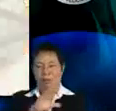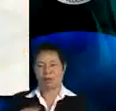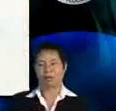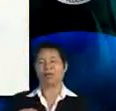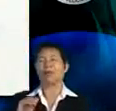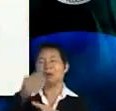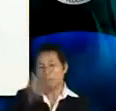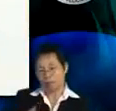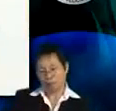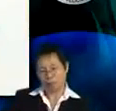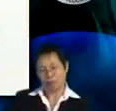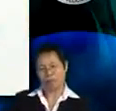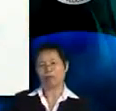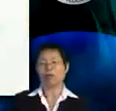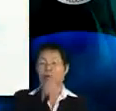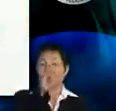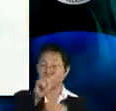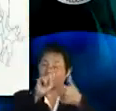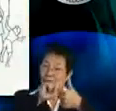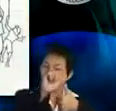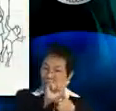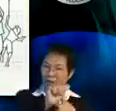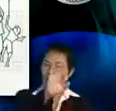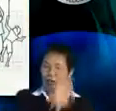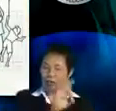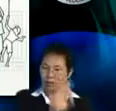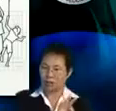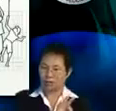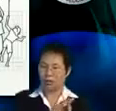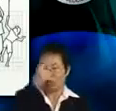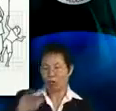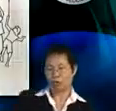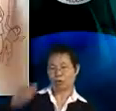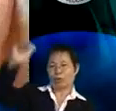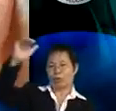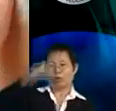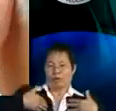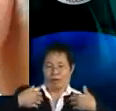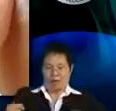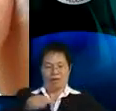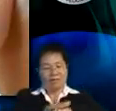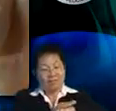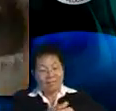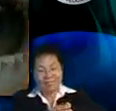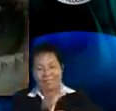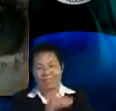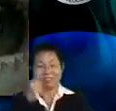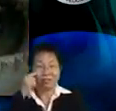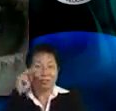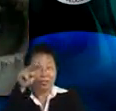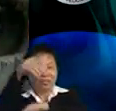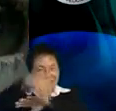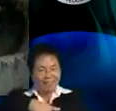sources. Vitamin A. Function: for growth, healthy skin, good vision at